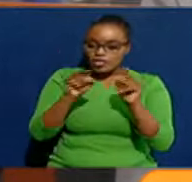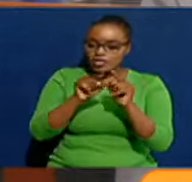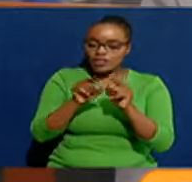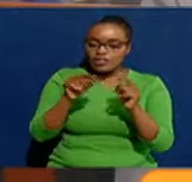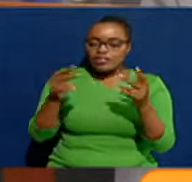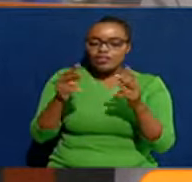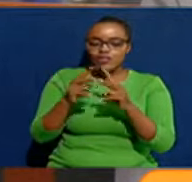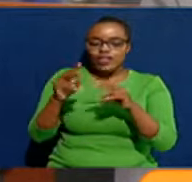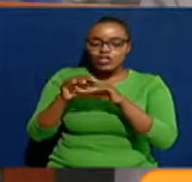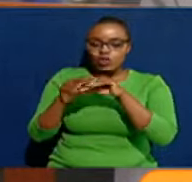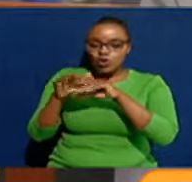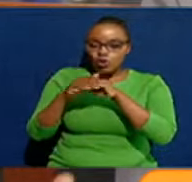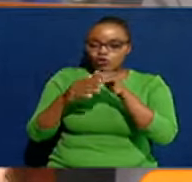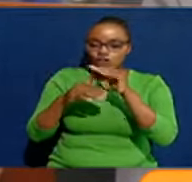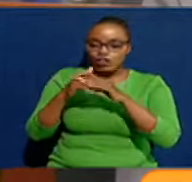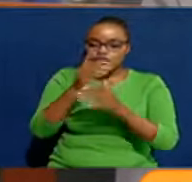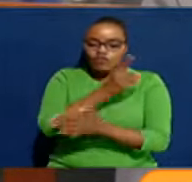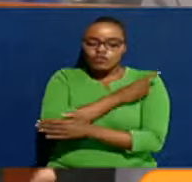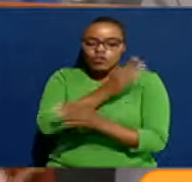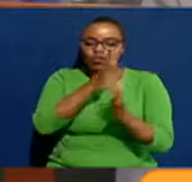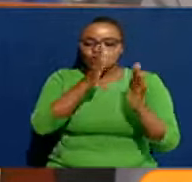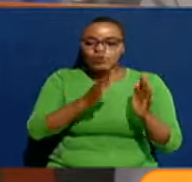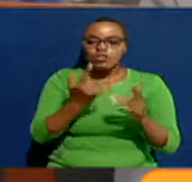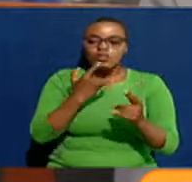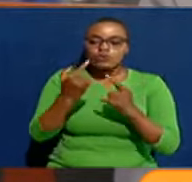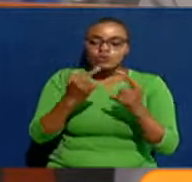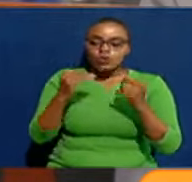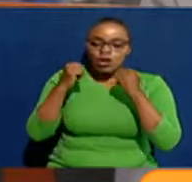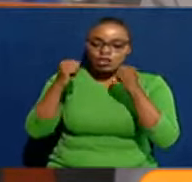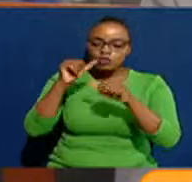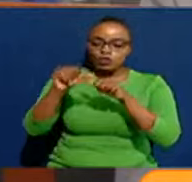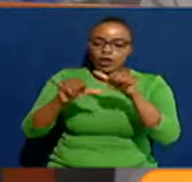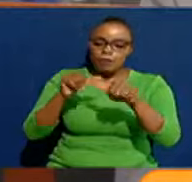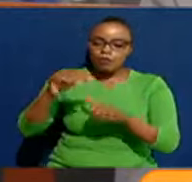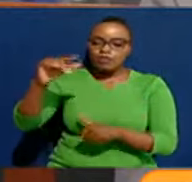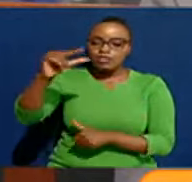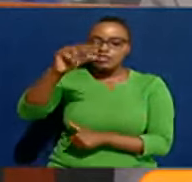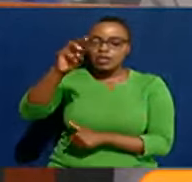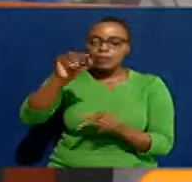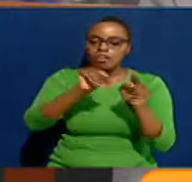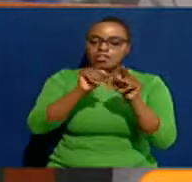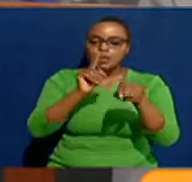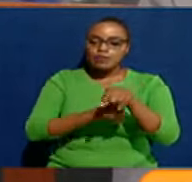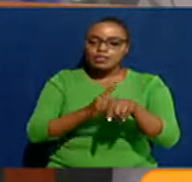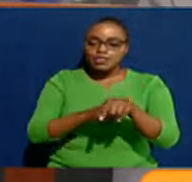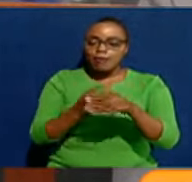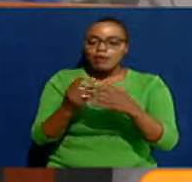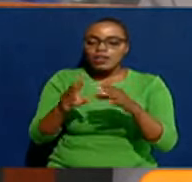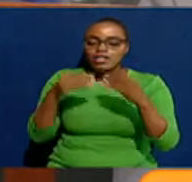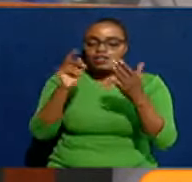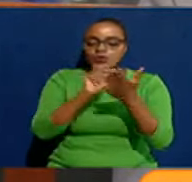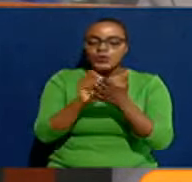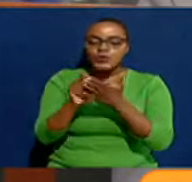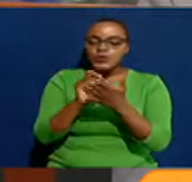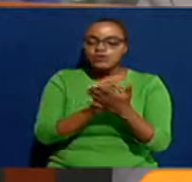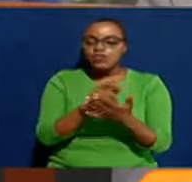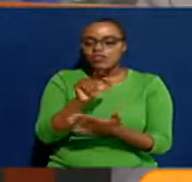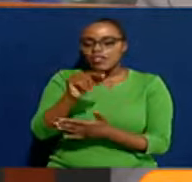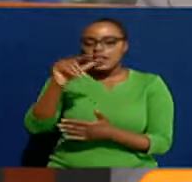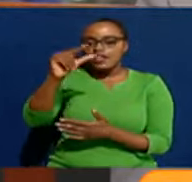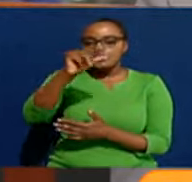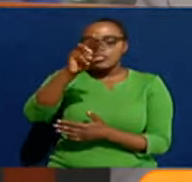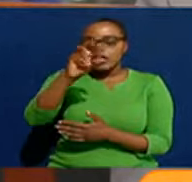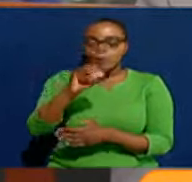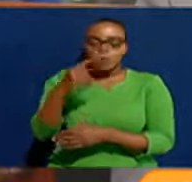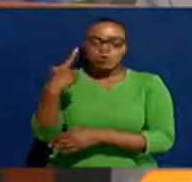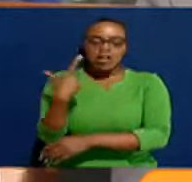convenient for a doctor to talk very firmly on GMO while at the same time prescribing and GMO